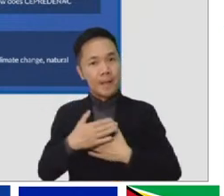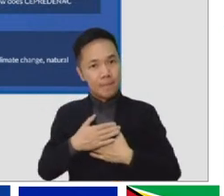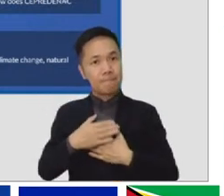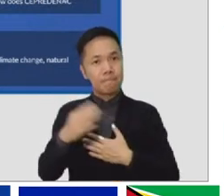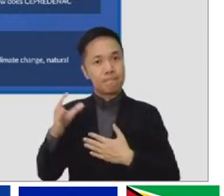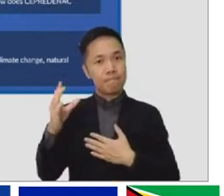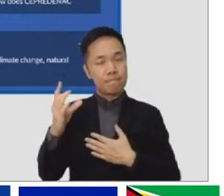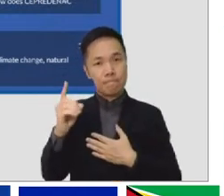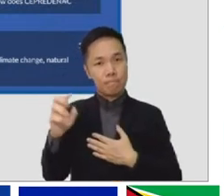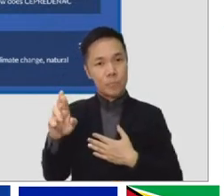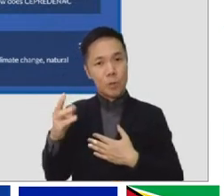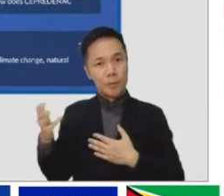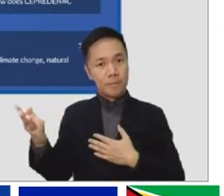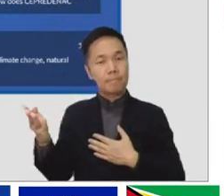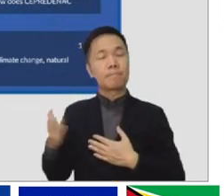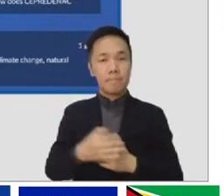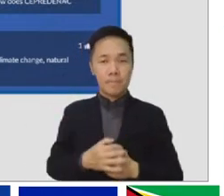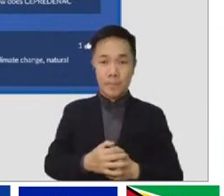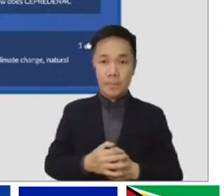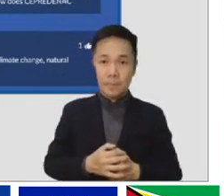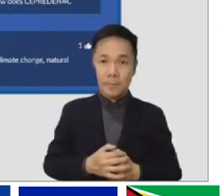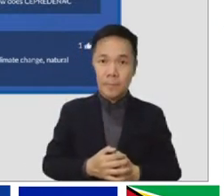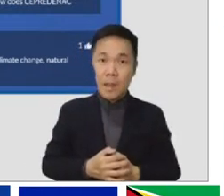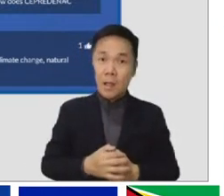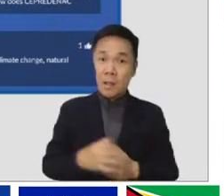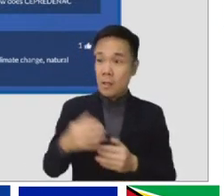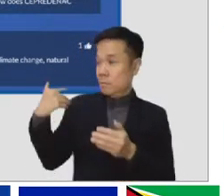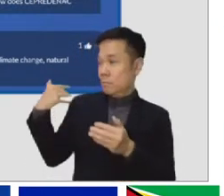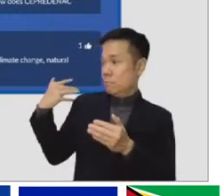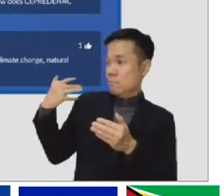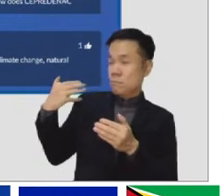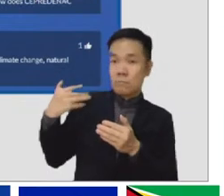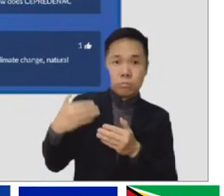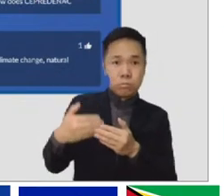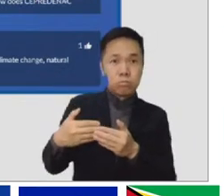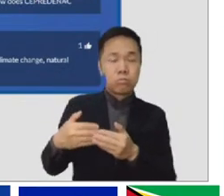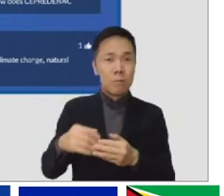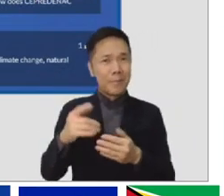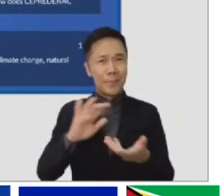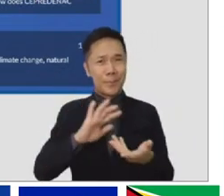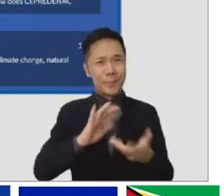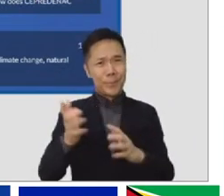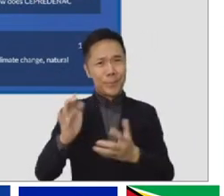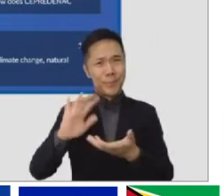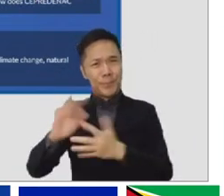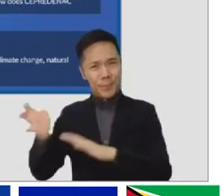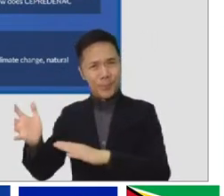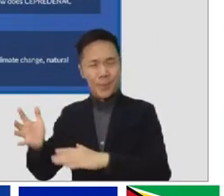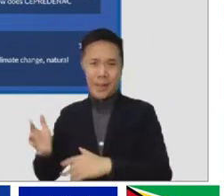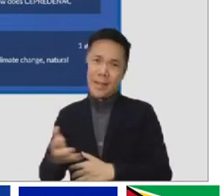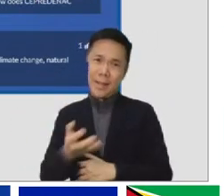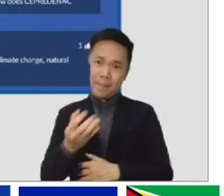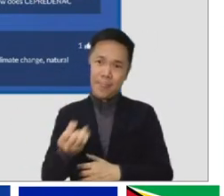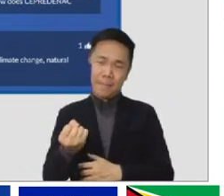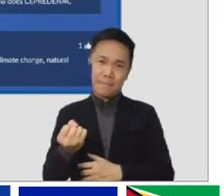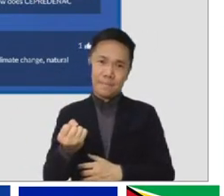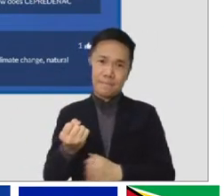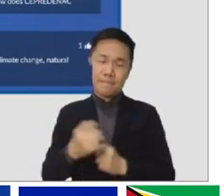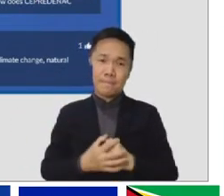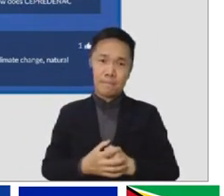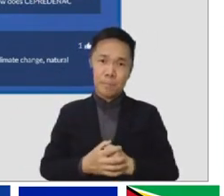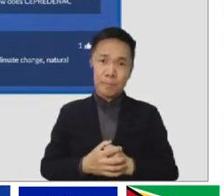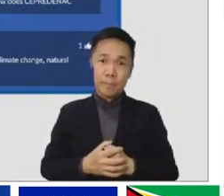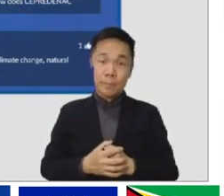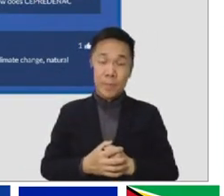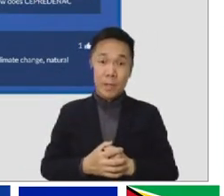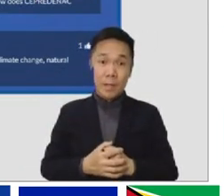on the books for many years in different disaster contexts, which comes to the forefront, as we've